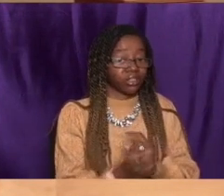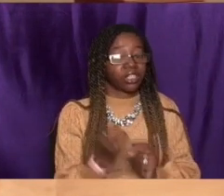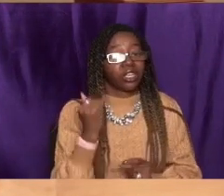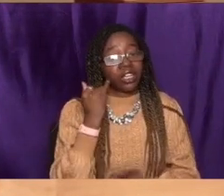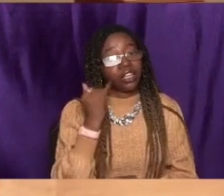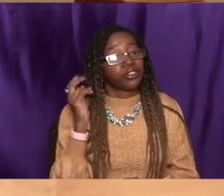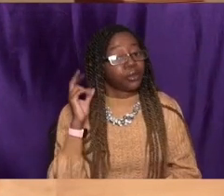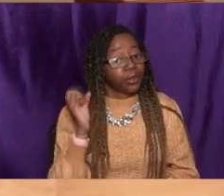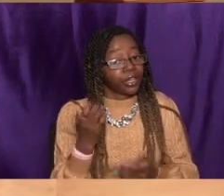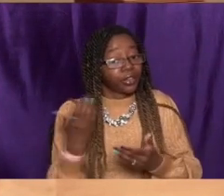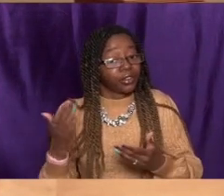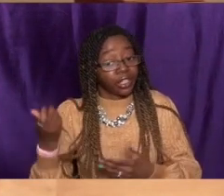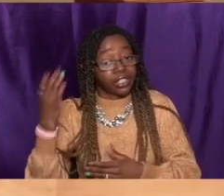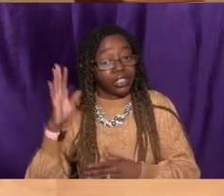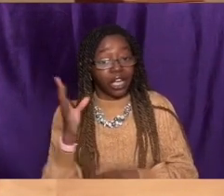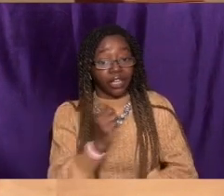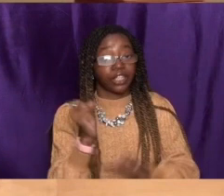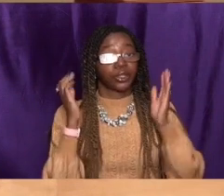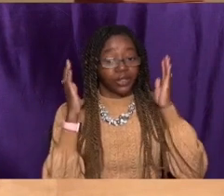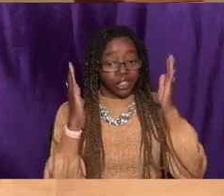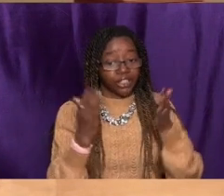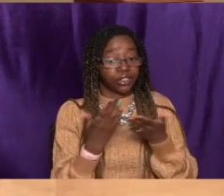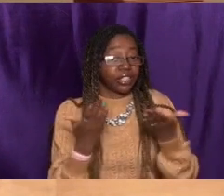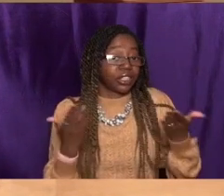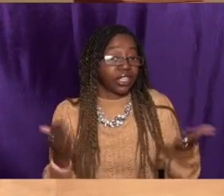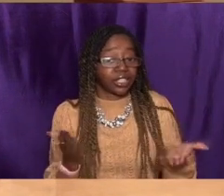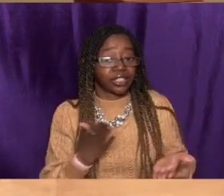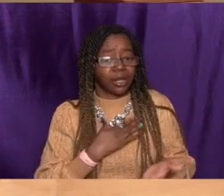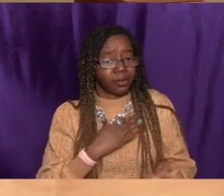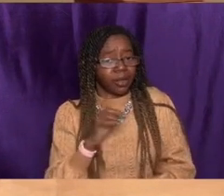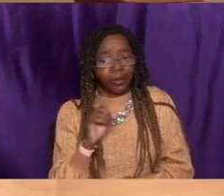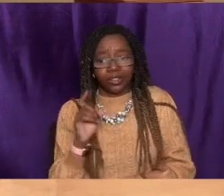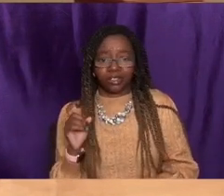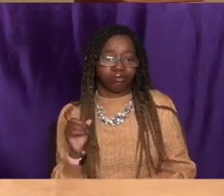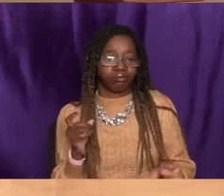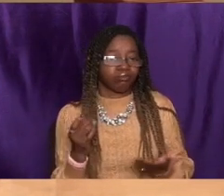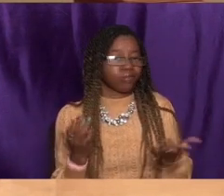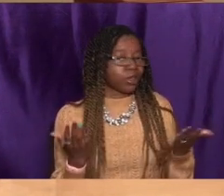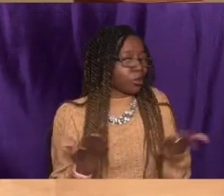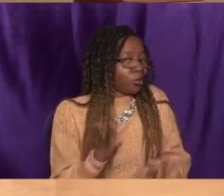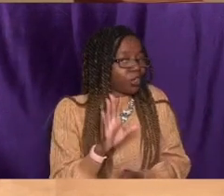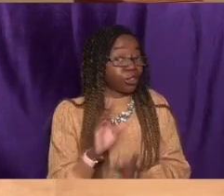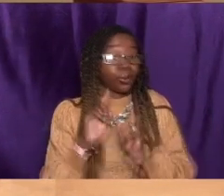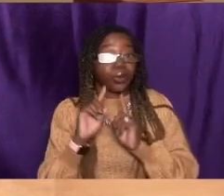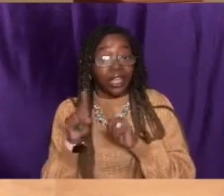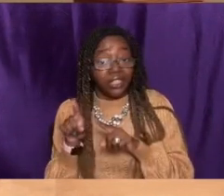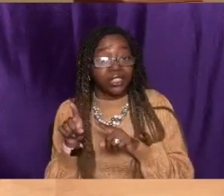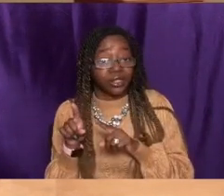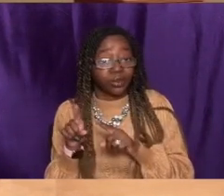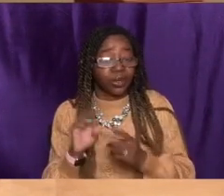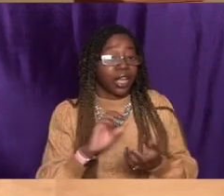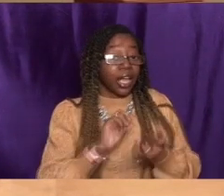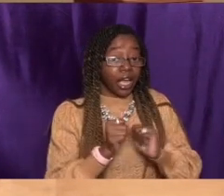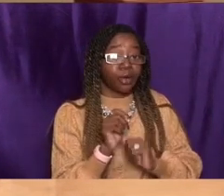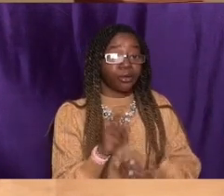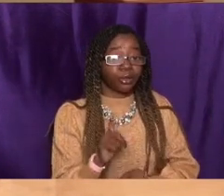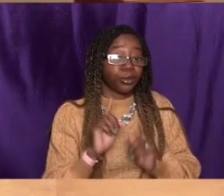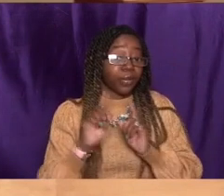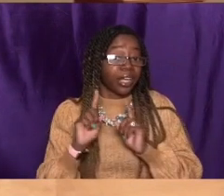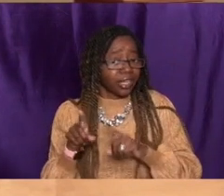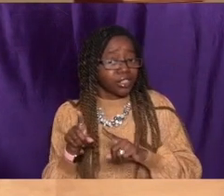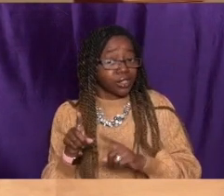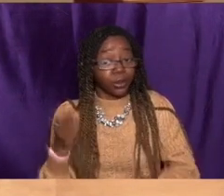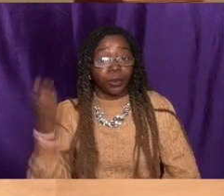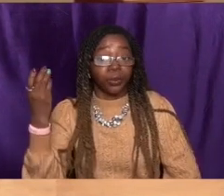things about that, as God gets your attention about things like that, my question is, what's your response? How do you respond